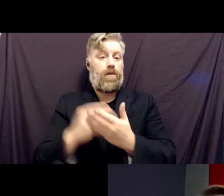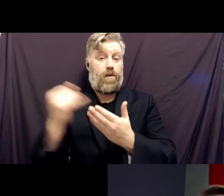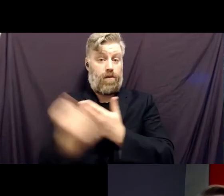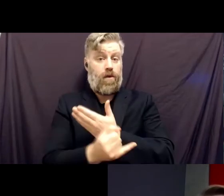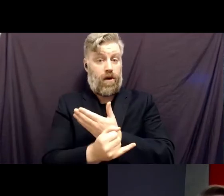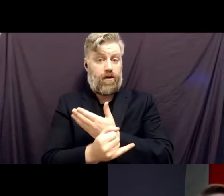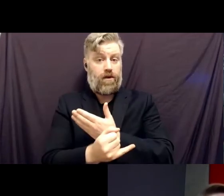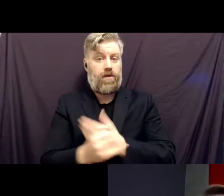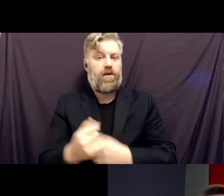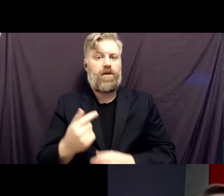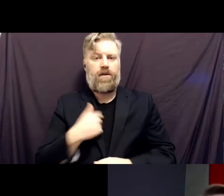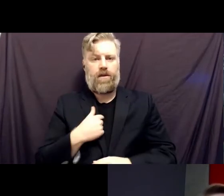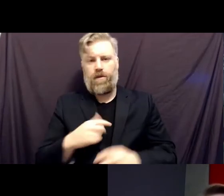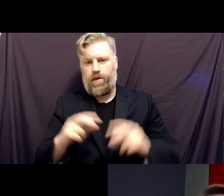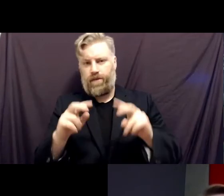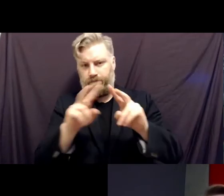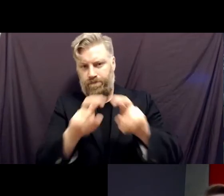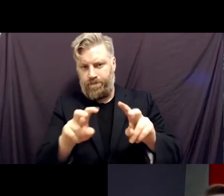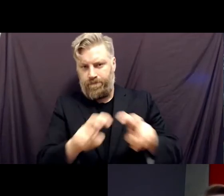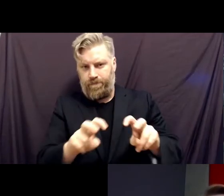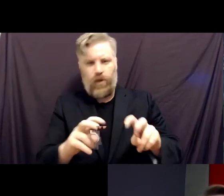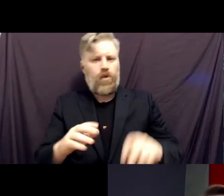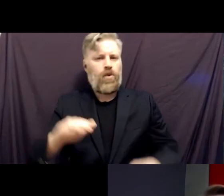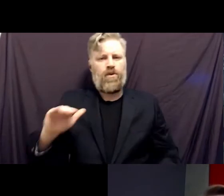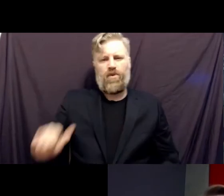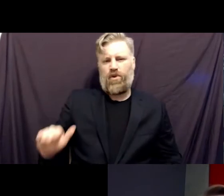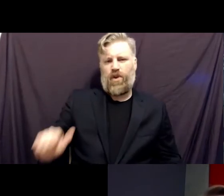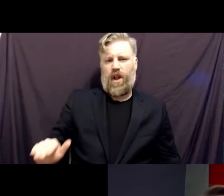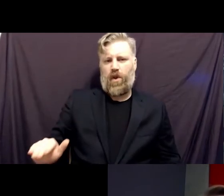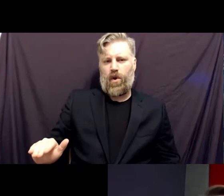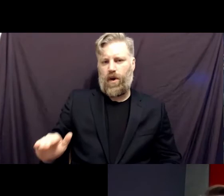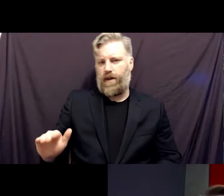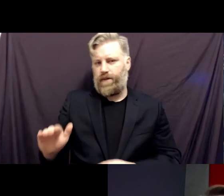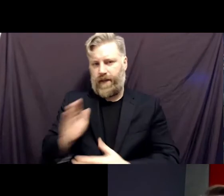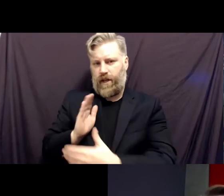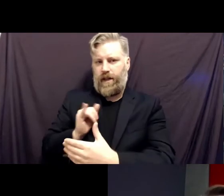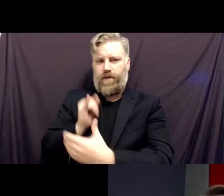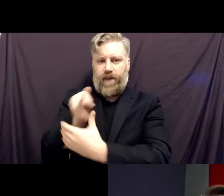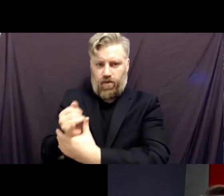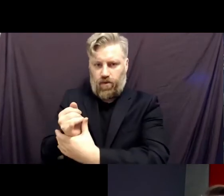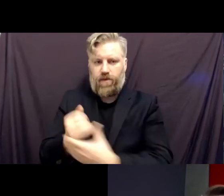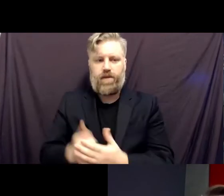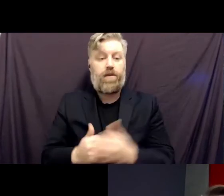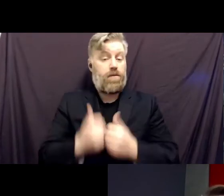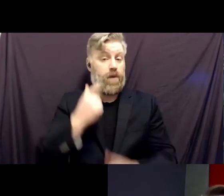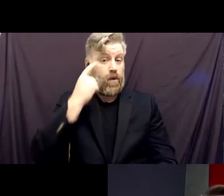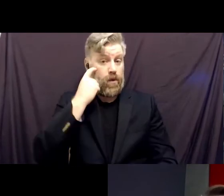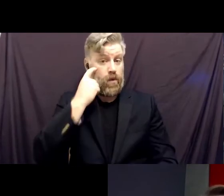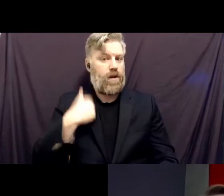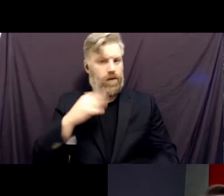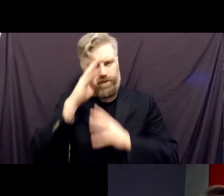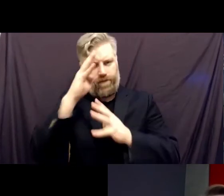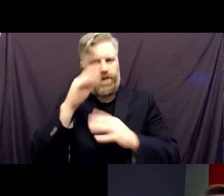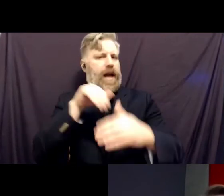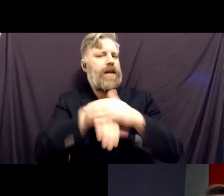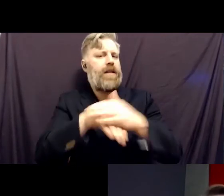on early childhood intervention, and most recently, the accessibility guidelines